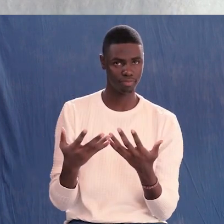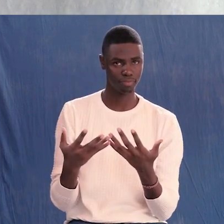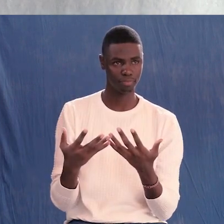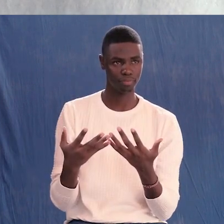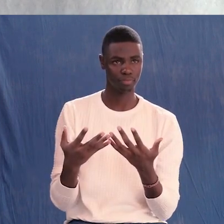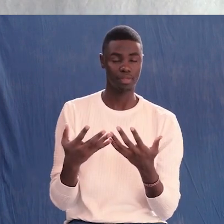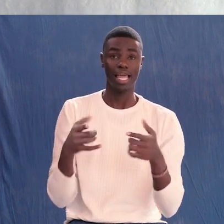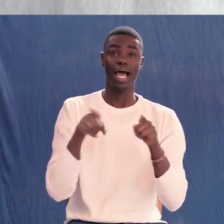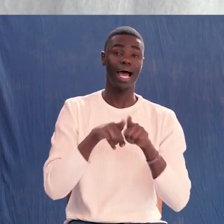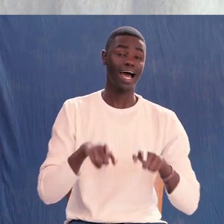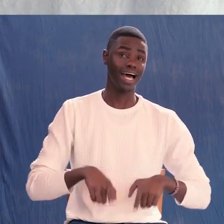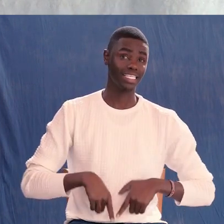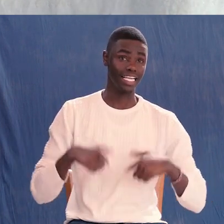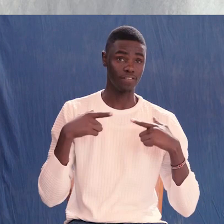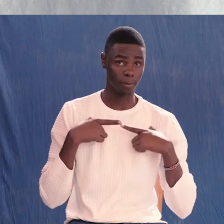as a living